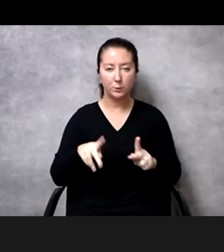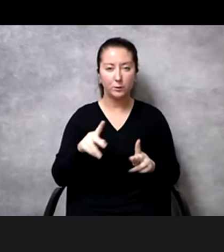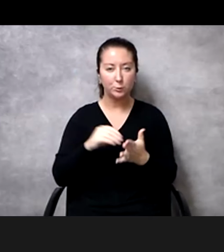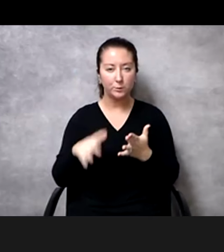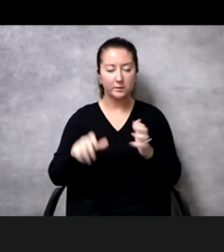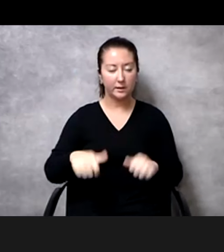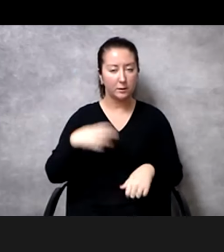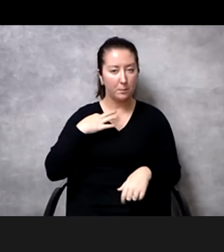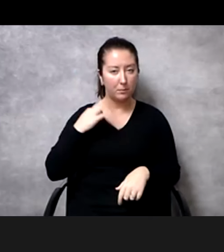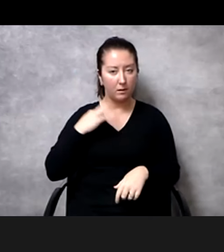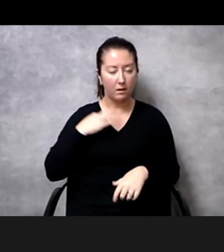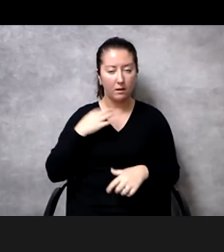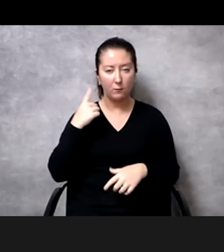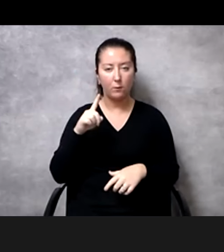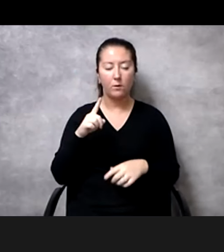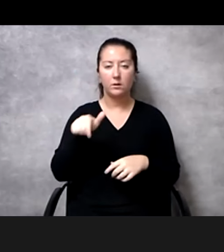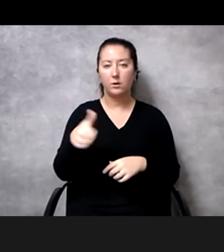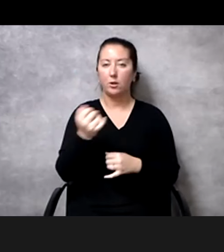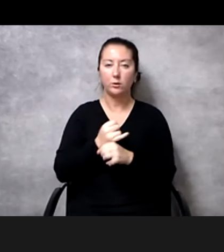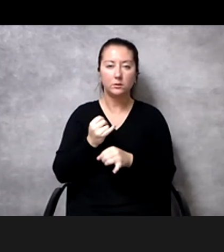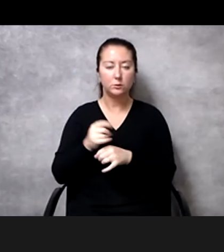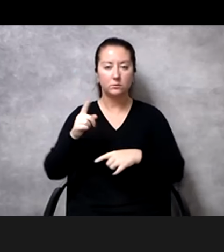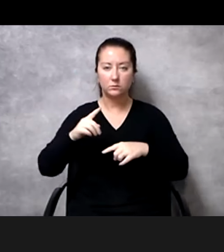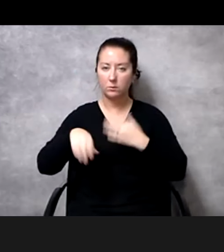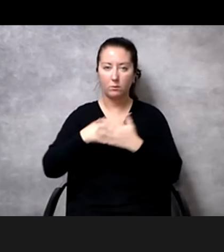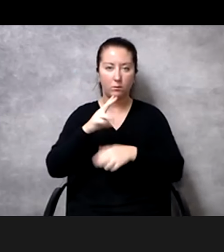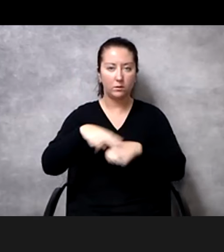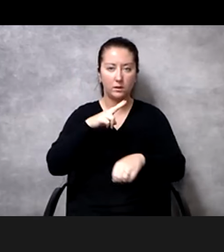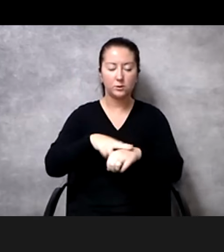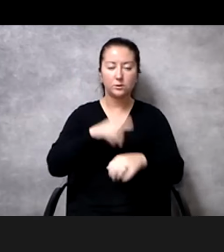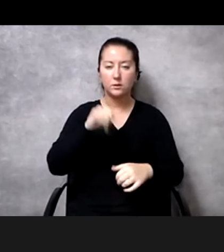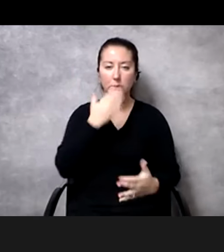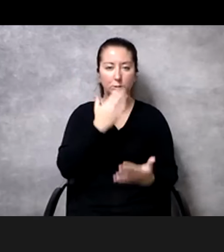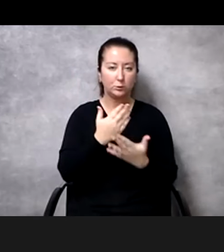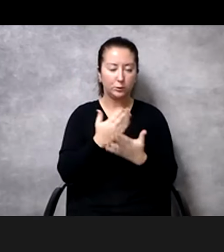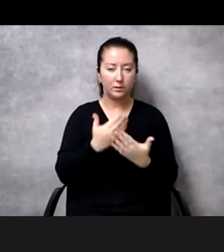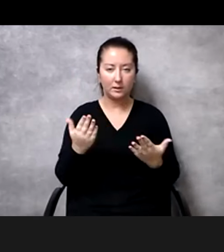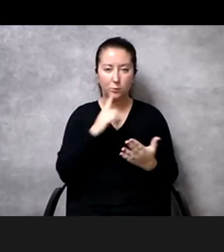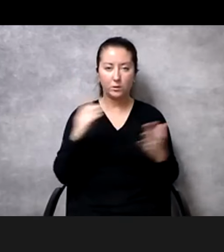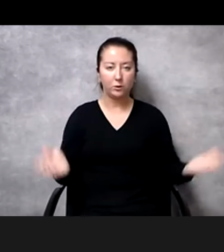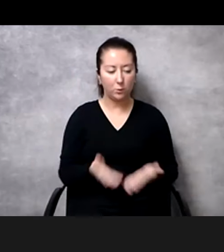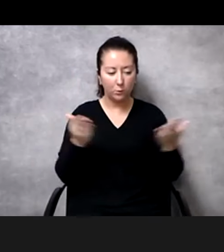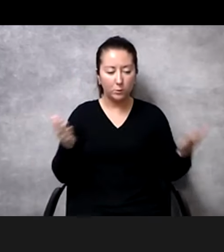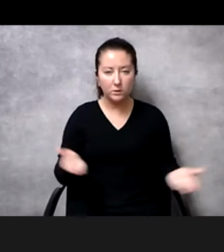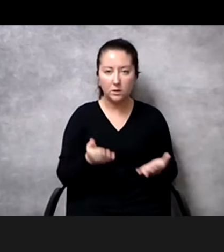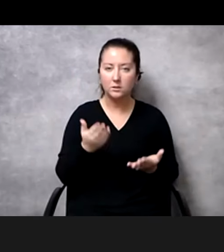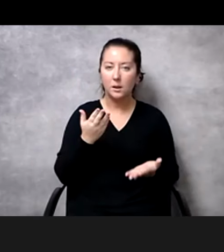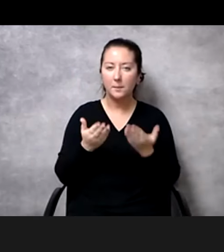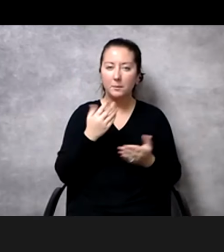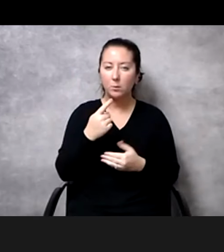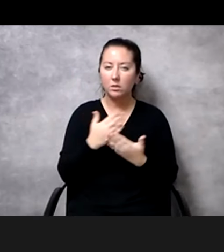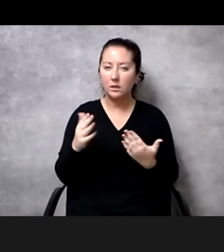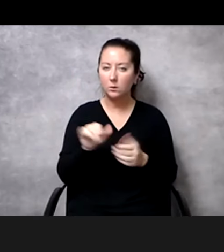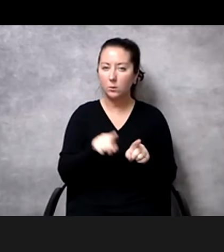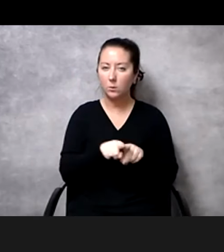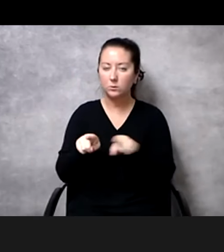for at various other institutions across the nation. And so that's a great thing to really encourage. And maybe one thing is